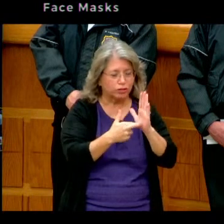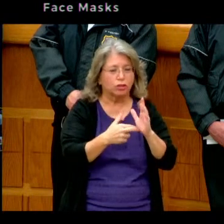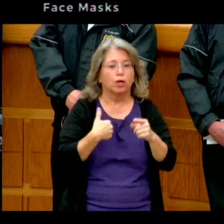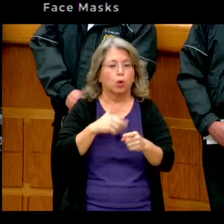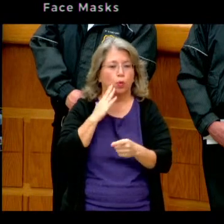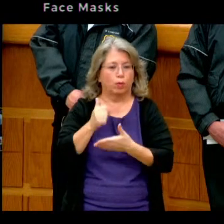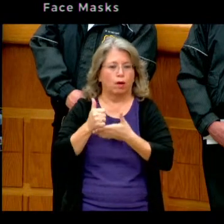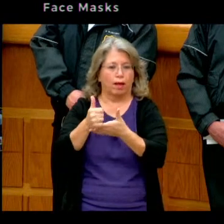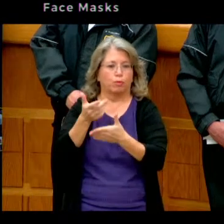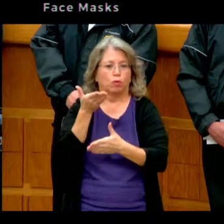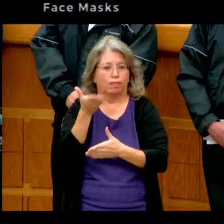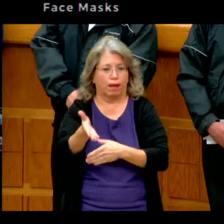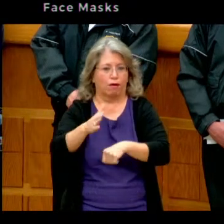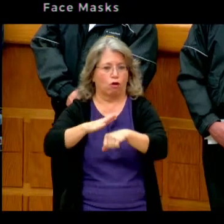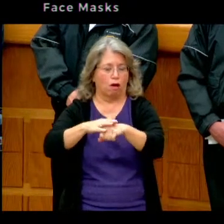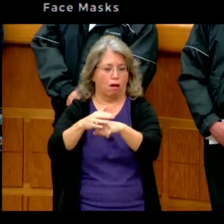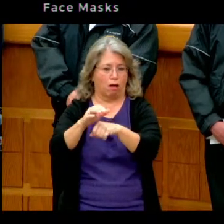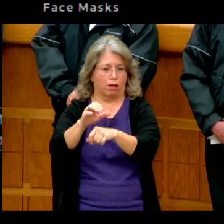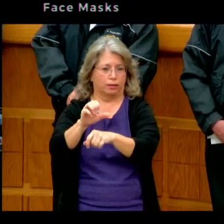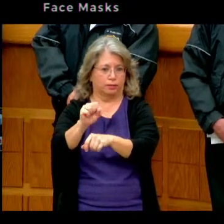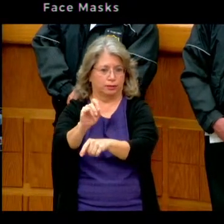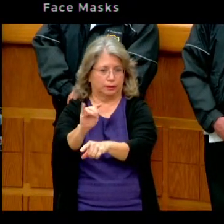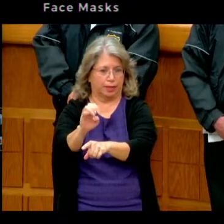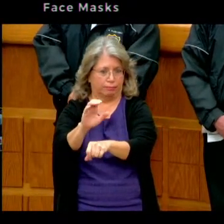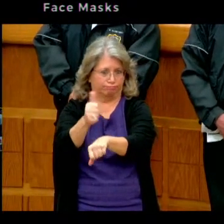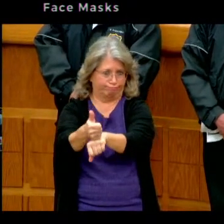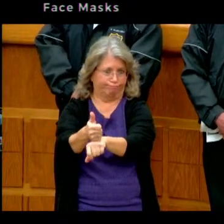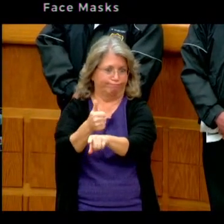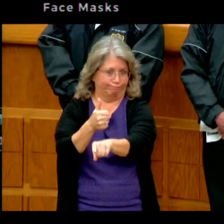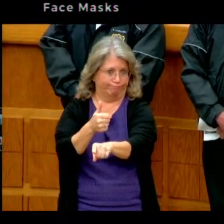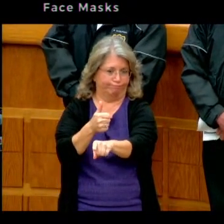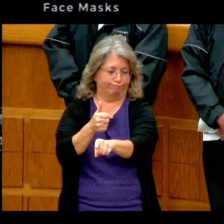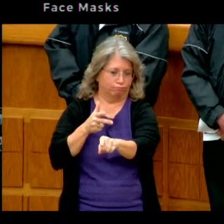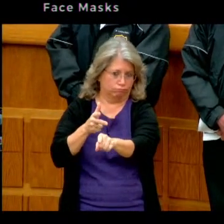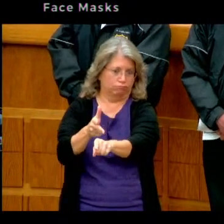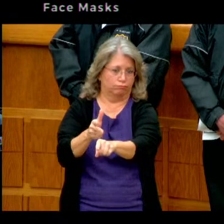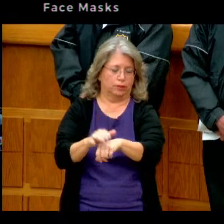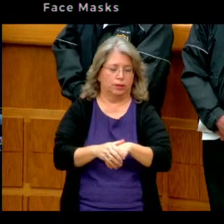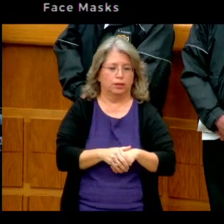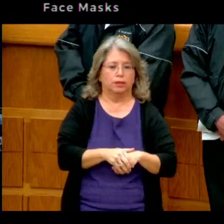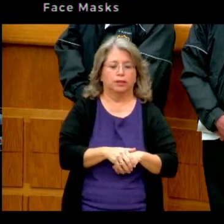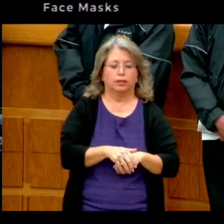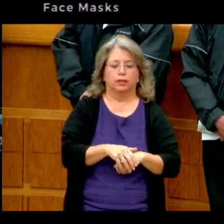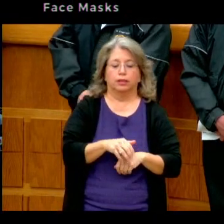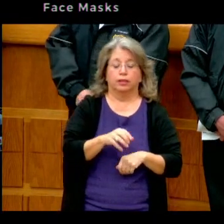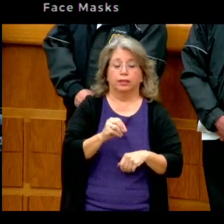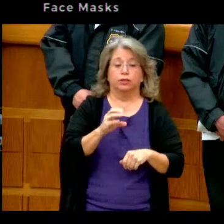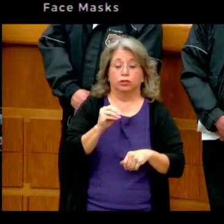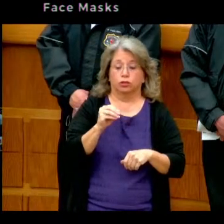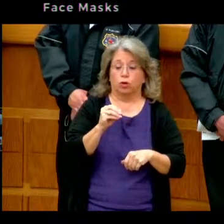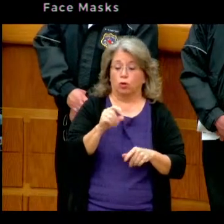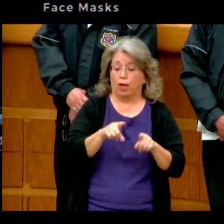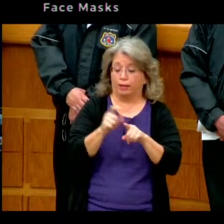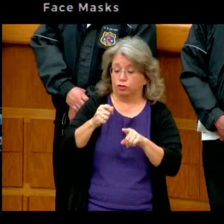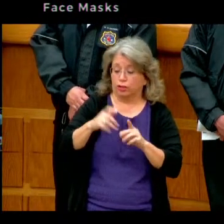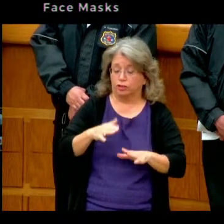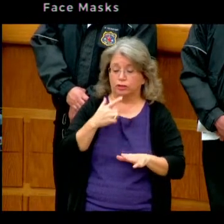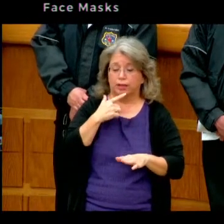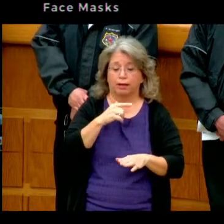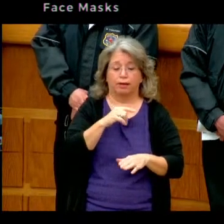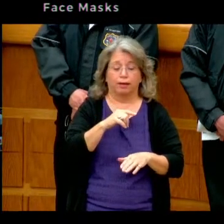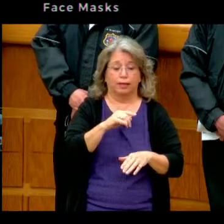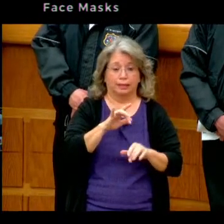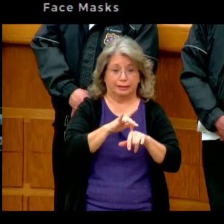site. So Sunday, as the judge mentioned, January the 10th at 5 p.m., that link will turn on so they